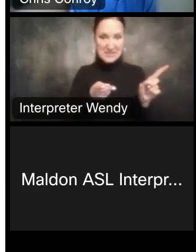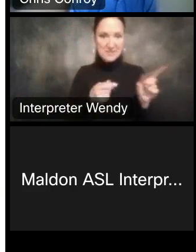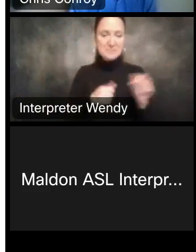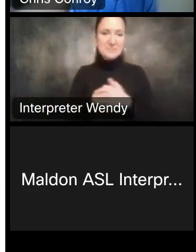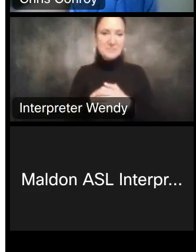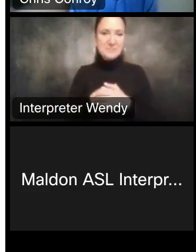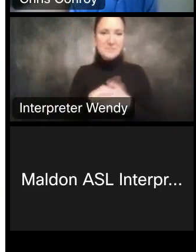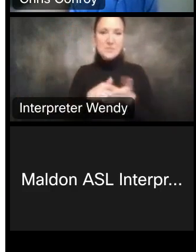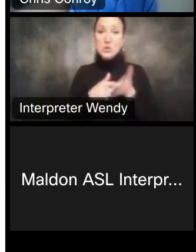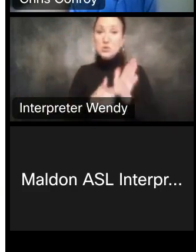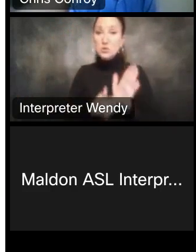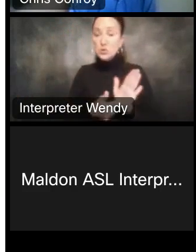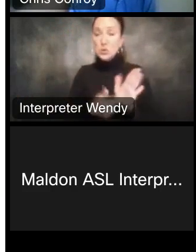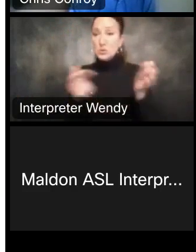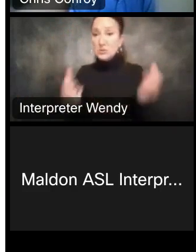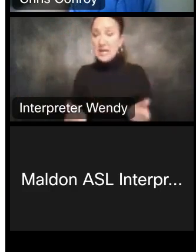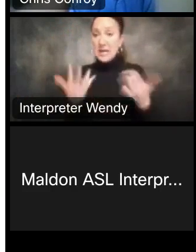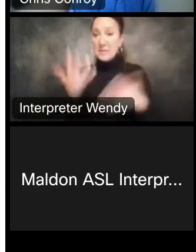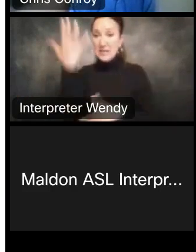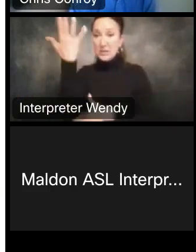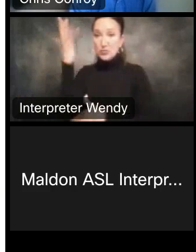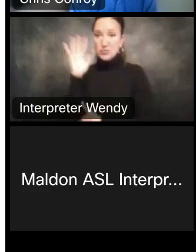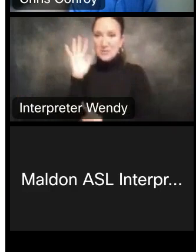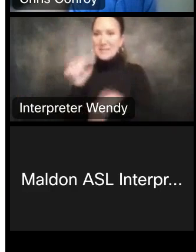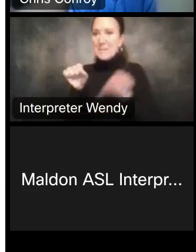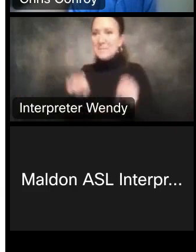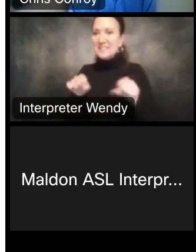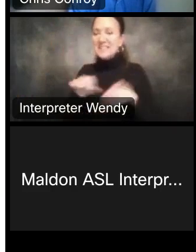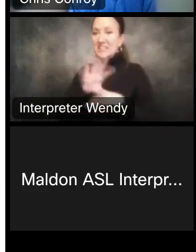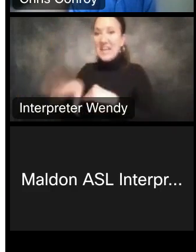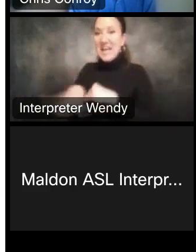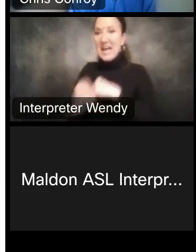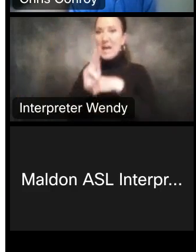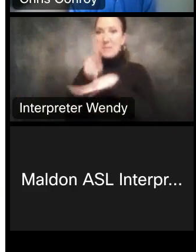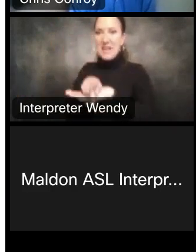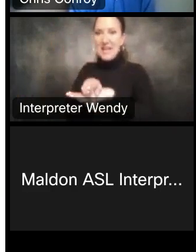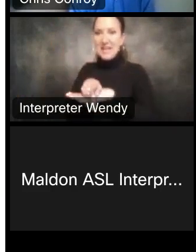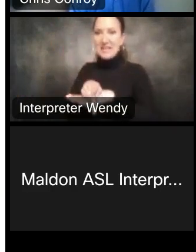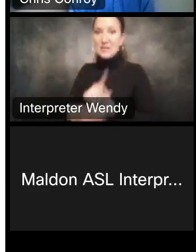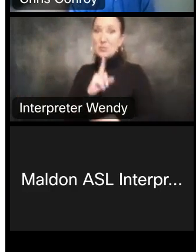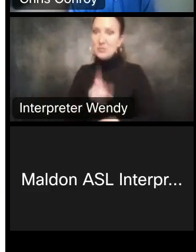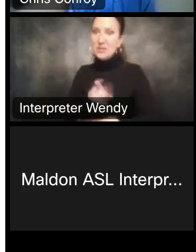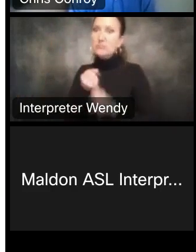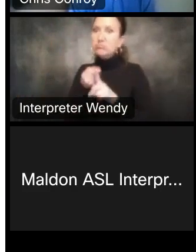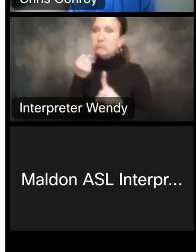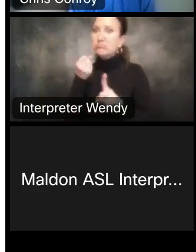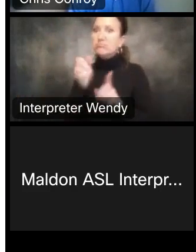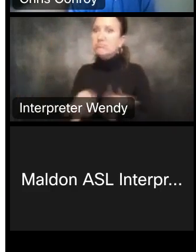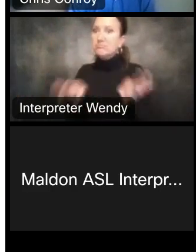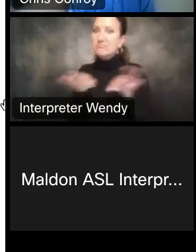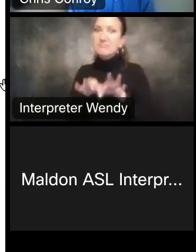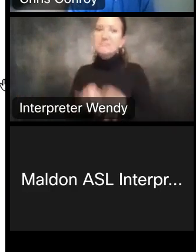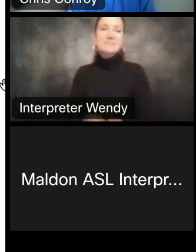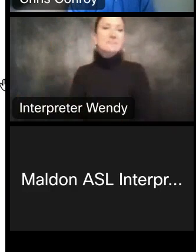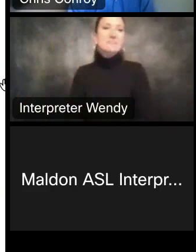here, just shows the numbers of trees that we could potentially add throughout this corridor, which is really quite significant. Next slide,